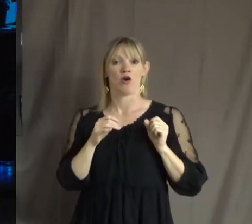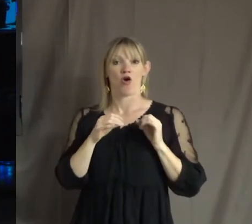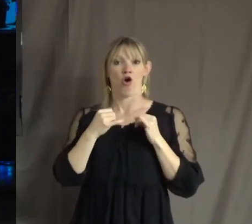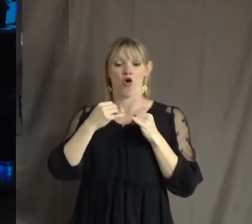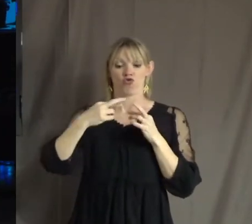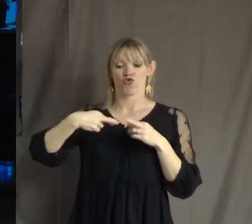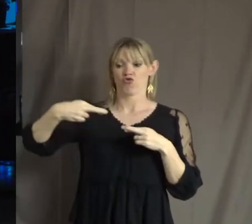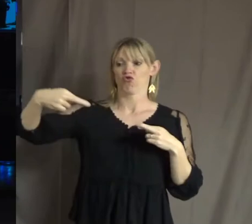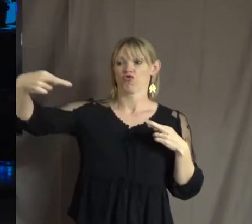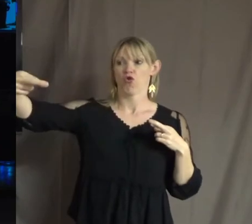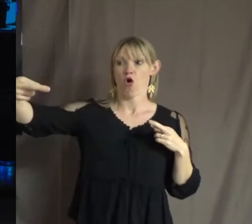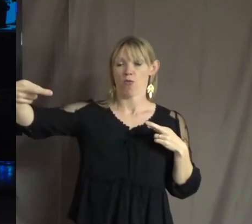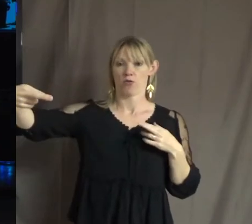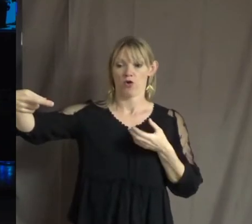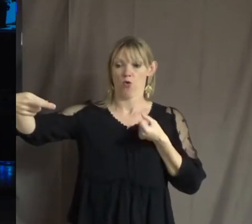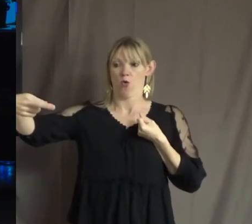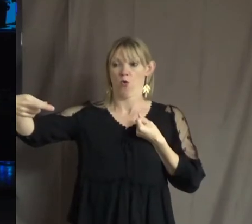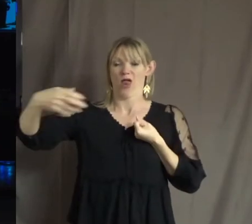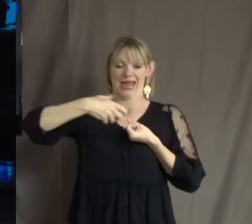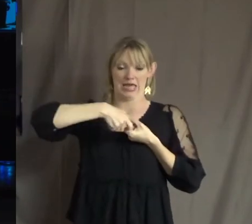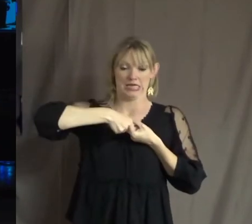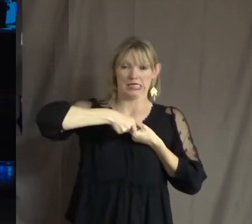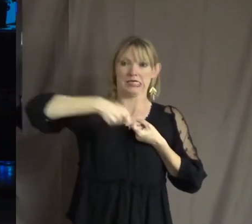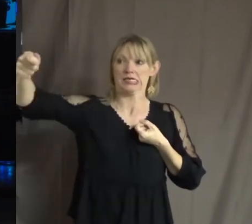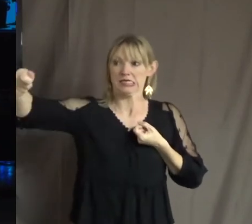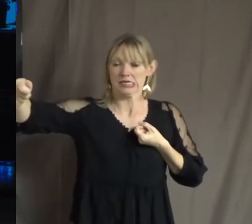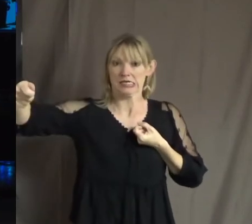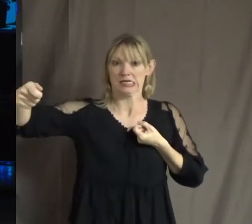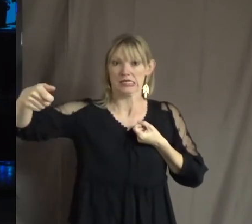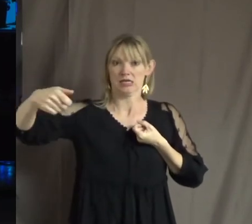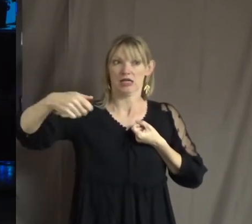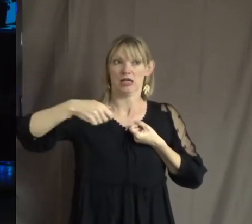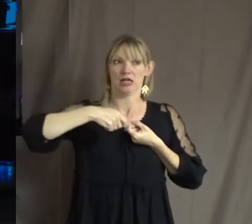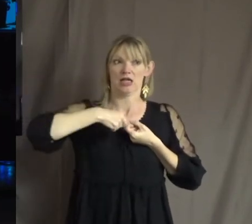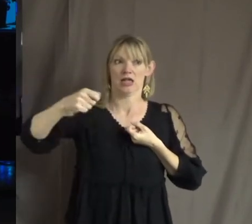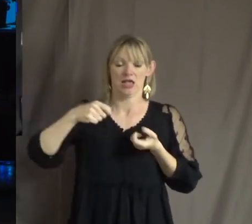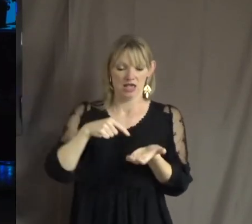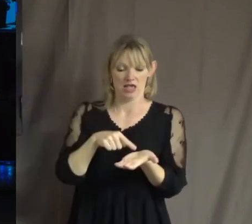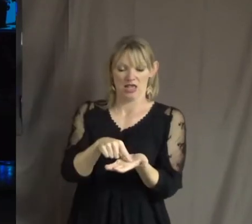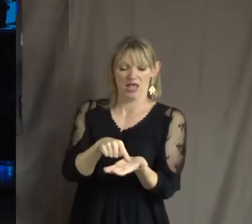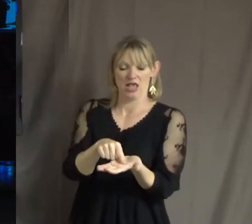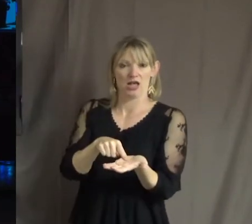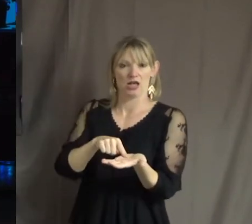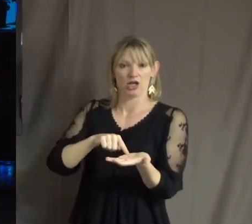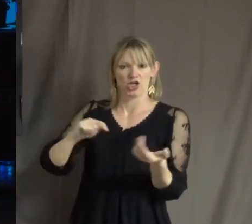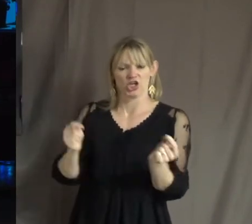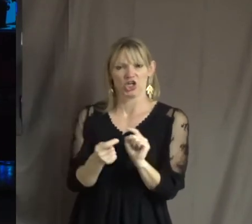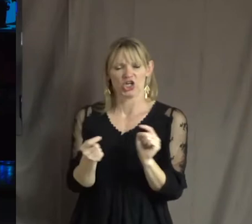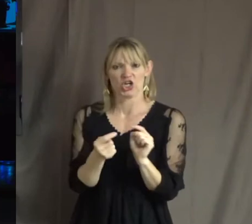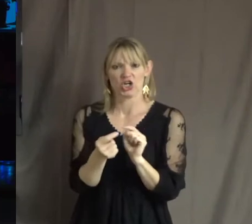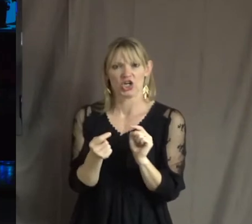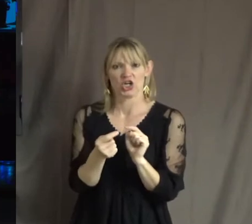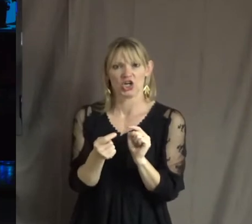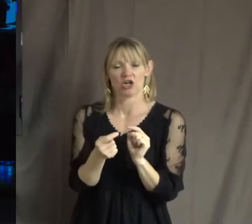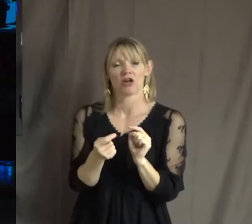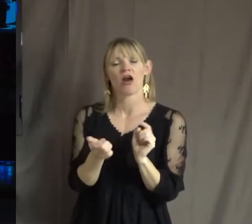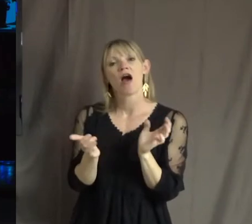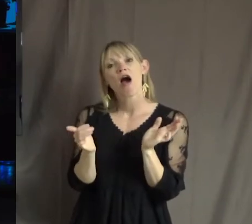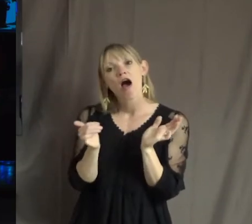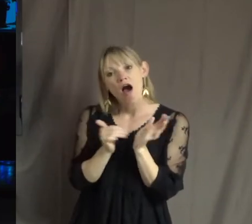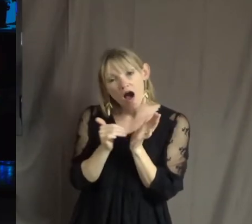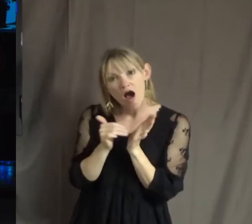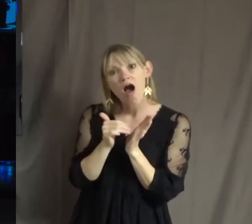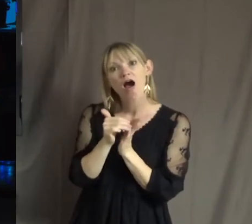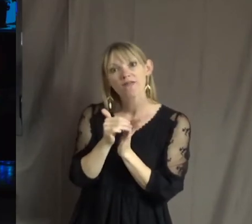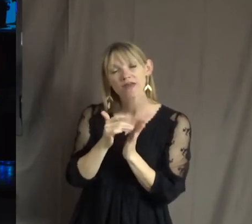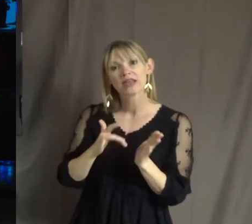it's being pulled from you and you're receiving hand burns from it. So many times it feels like that,